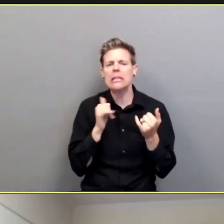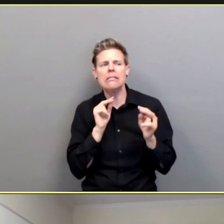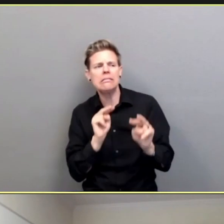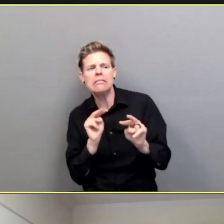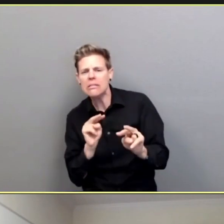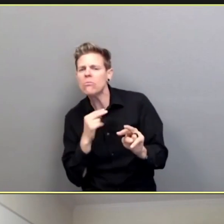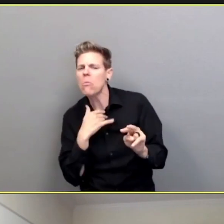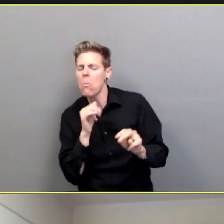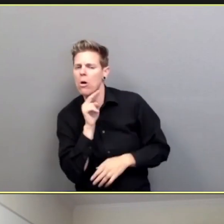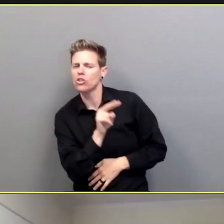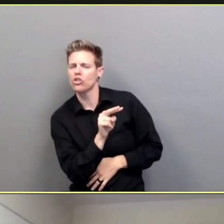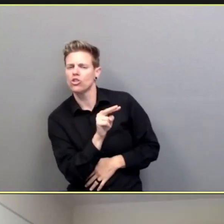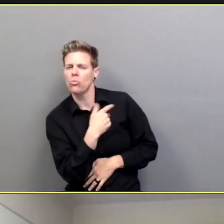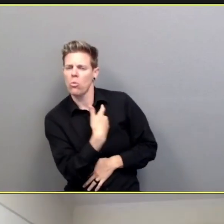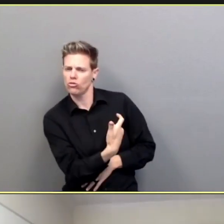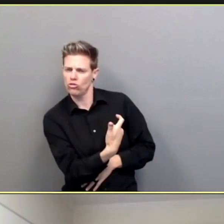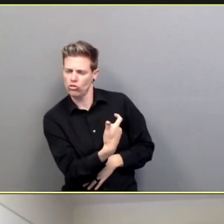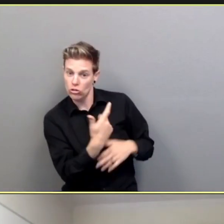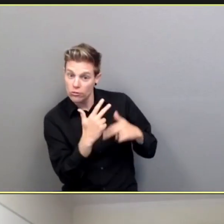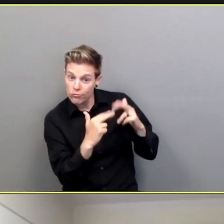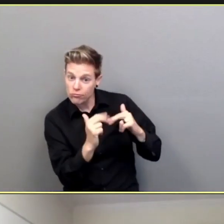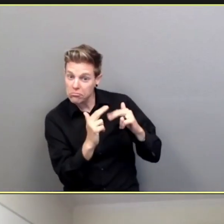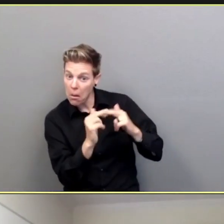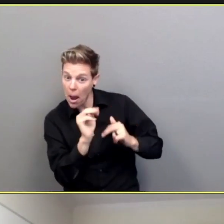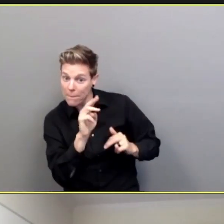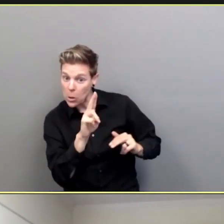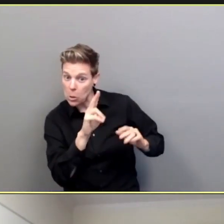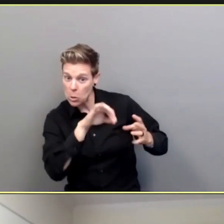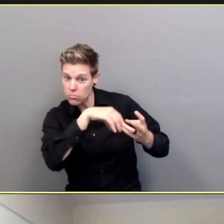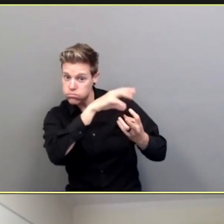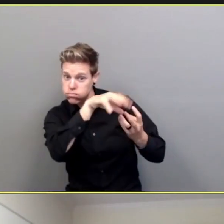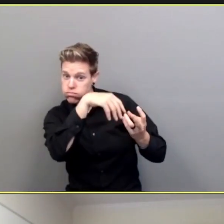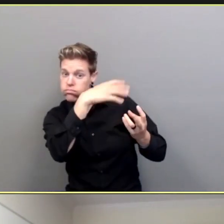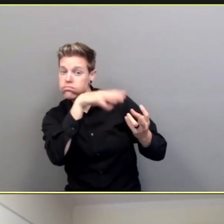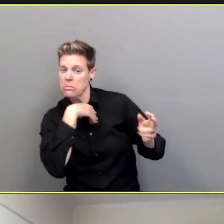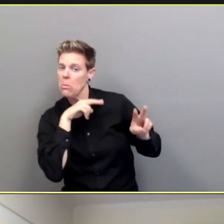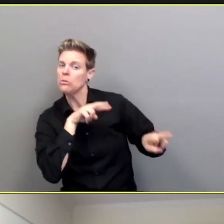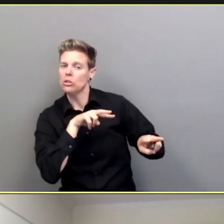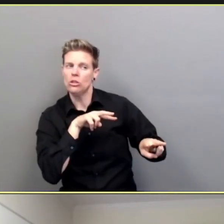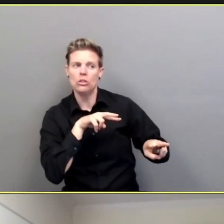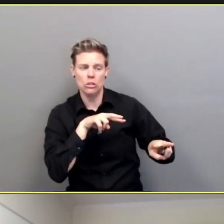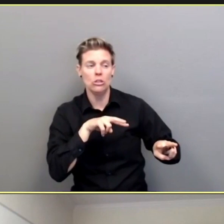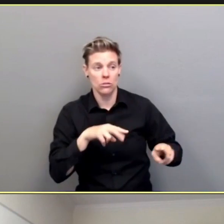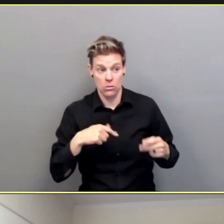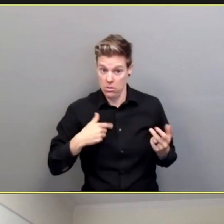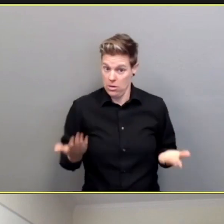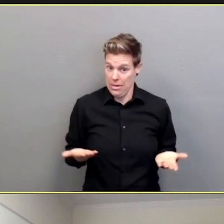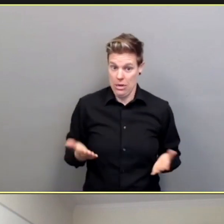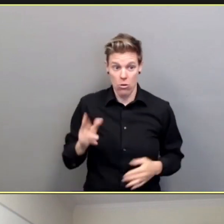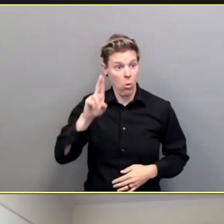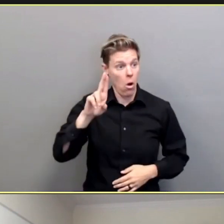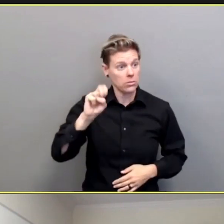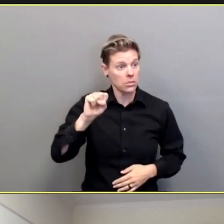it. I think that in the United States, it's a very